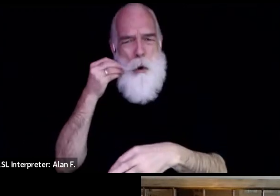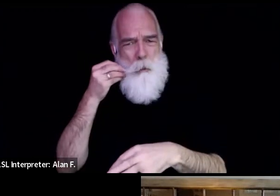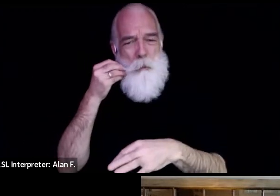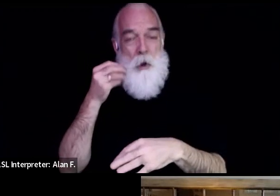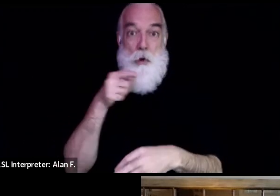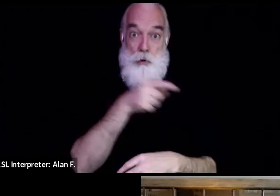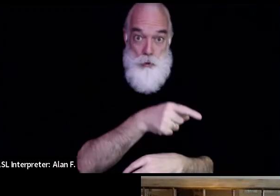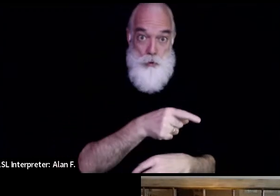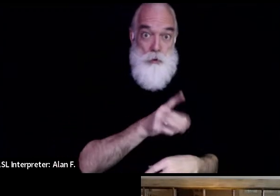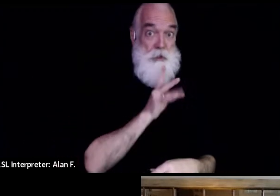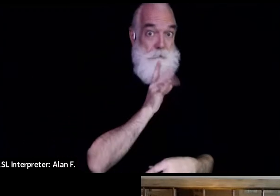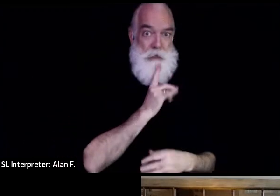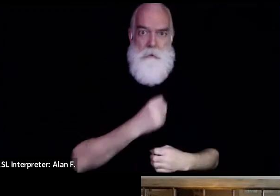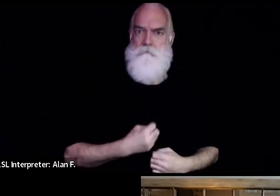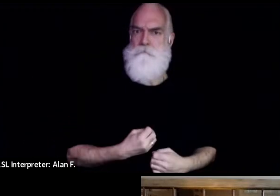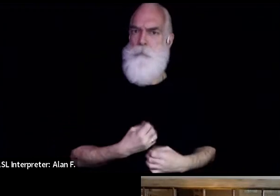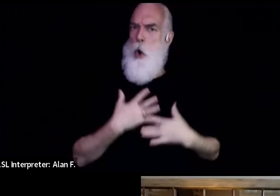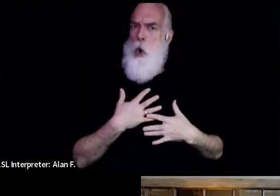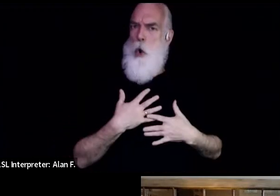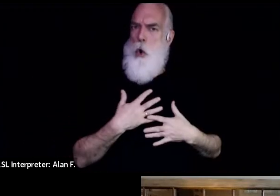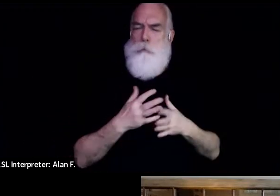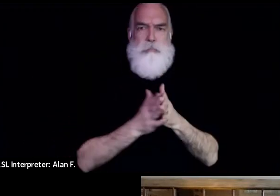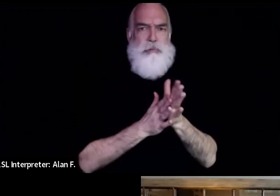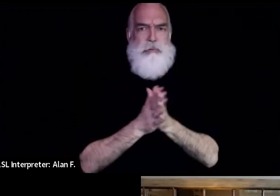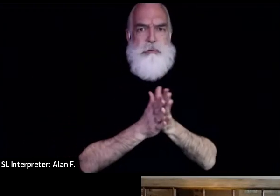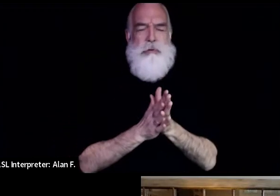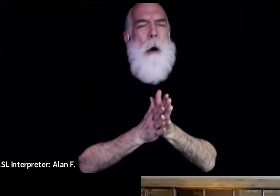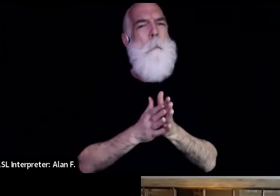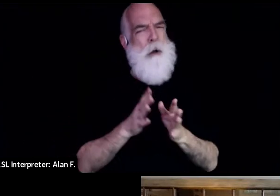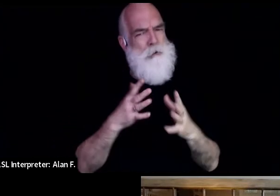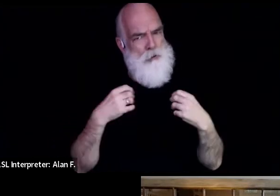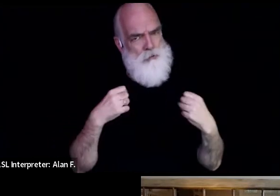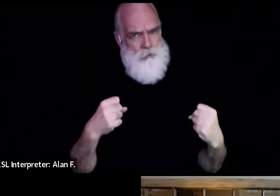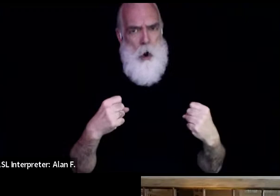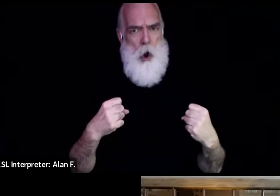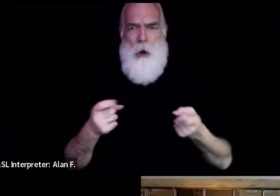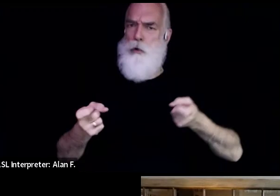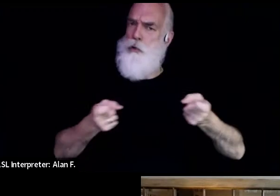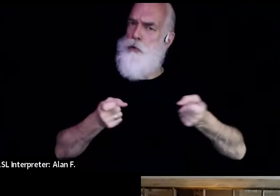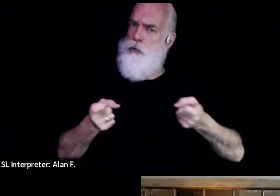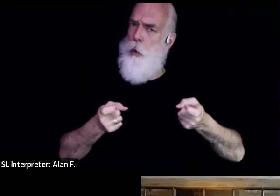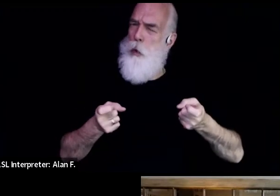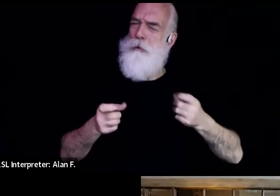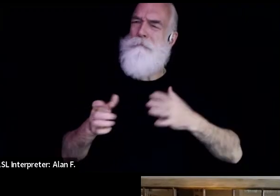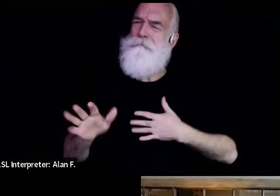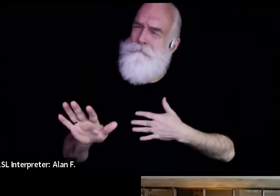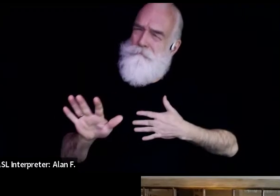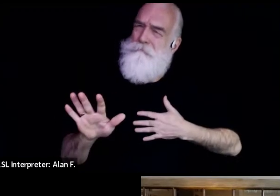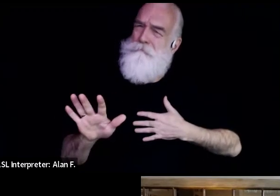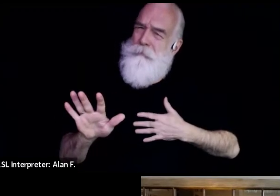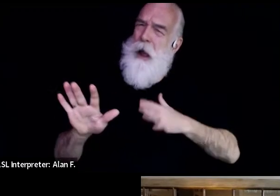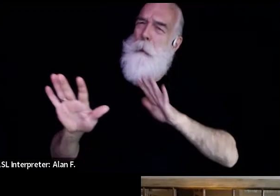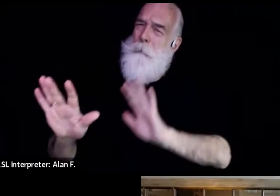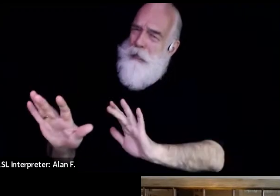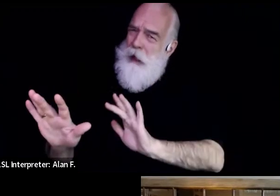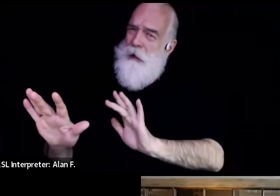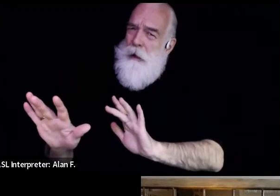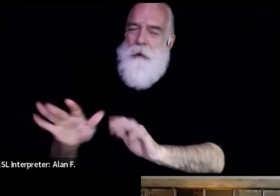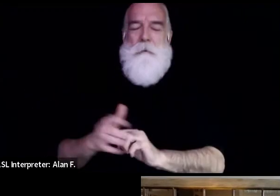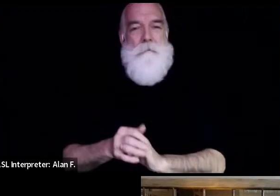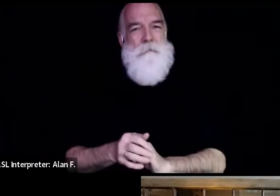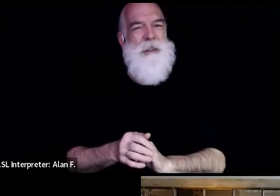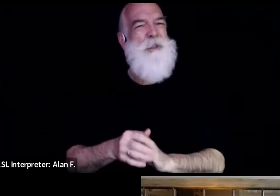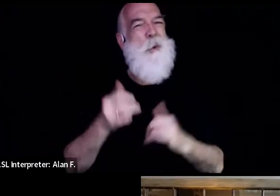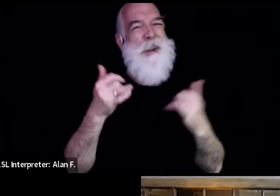firm, empathetic. What now, with a little distance, what impact do you feel that